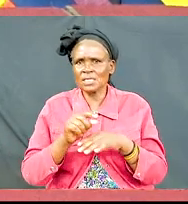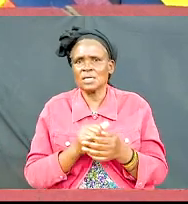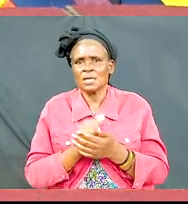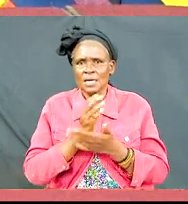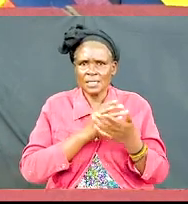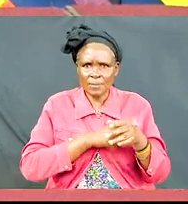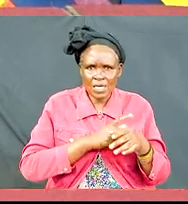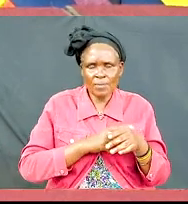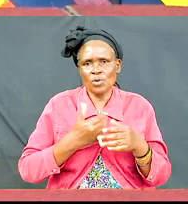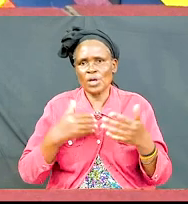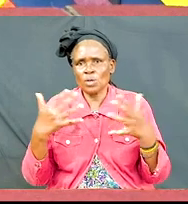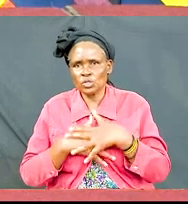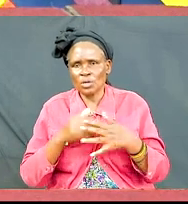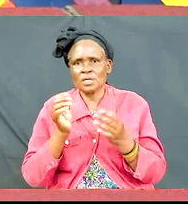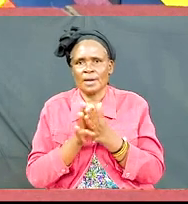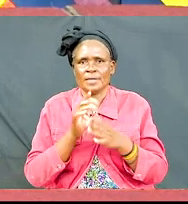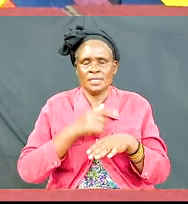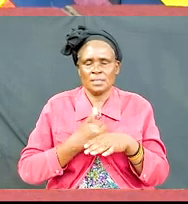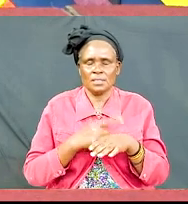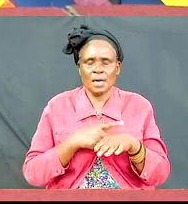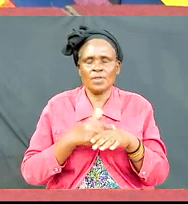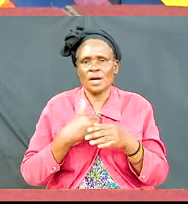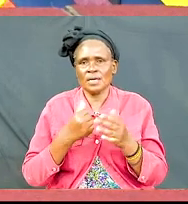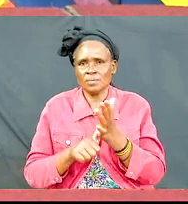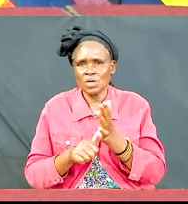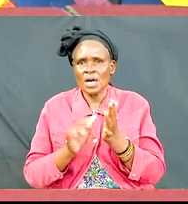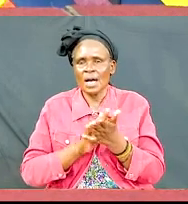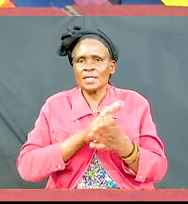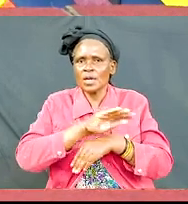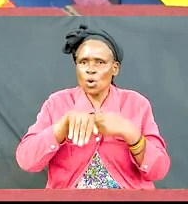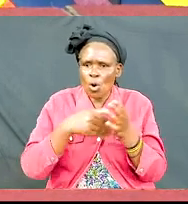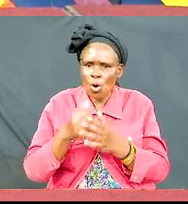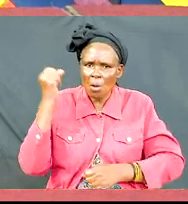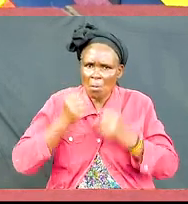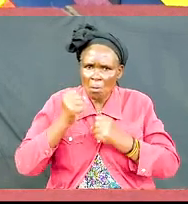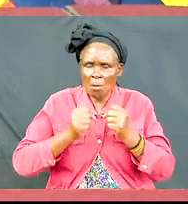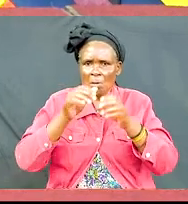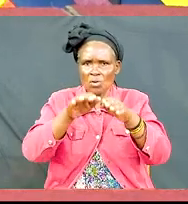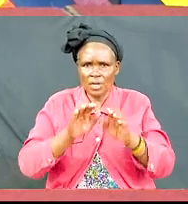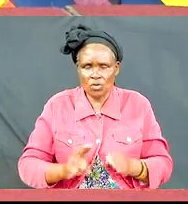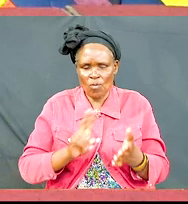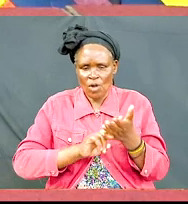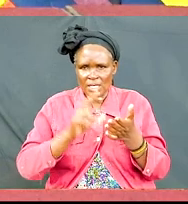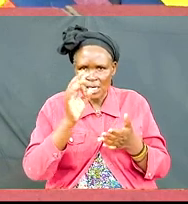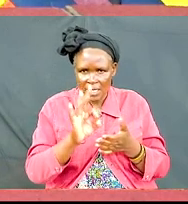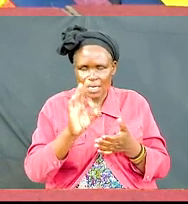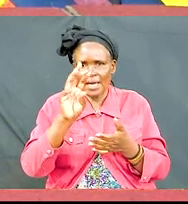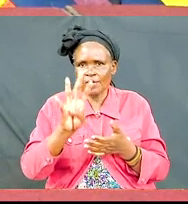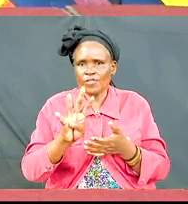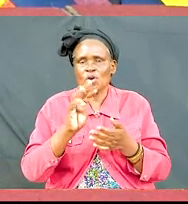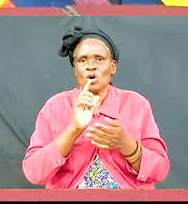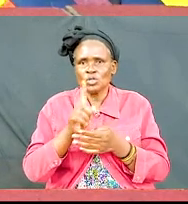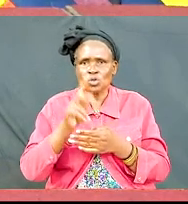time of despair. And they all went to the tomb, verse 3 and verse 4. So Peter and the